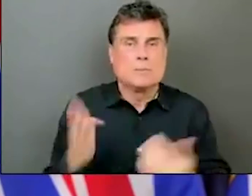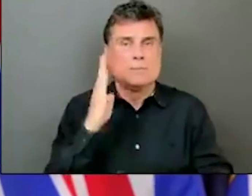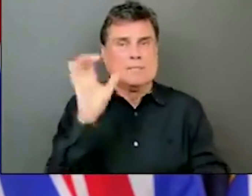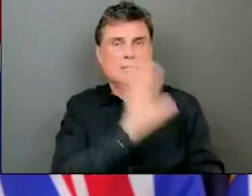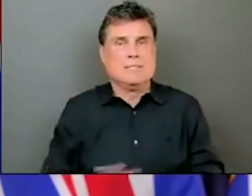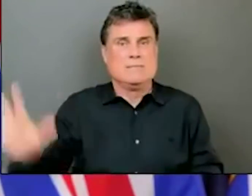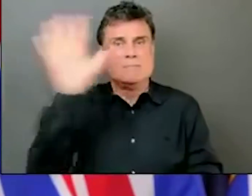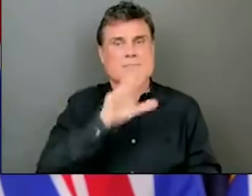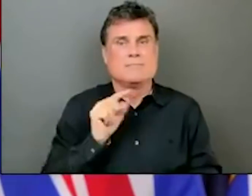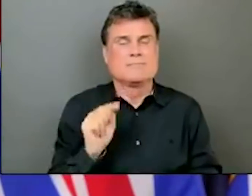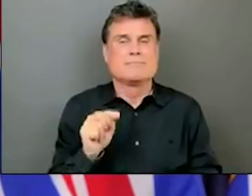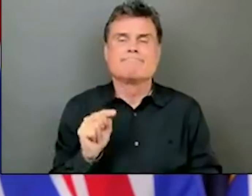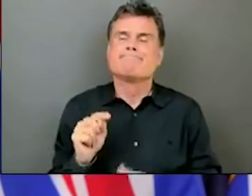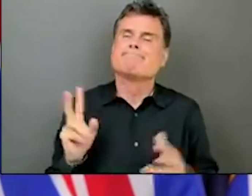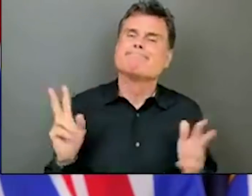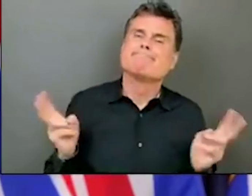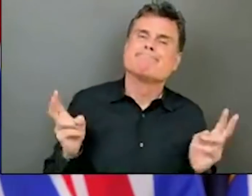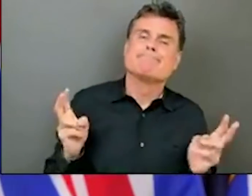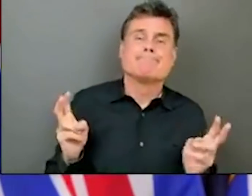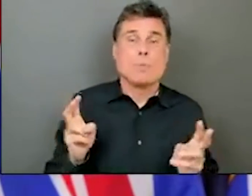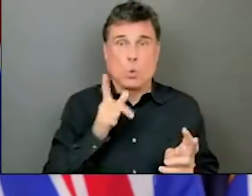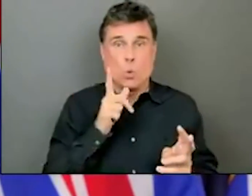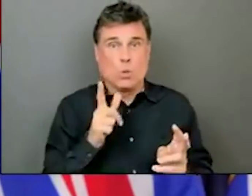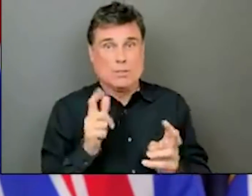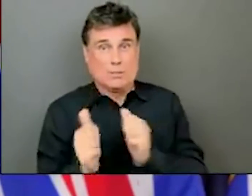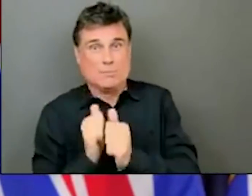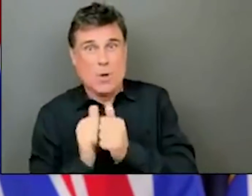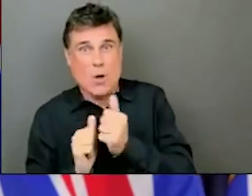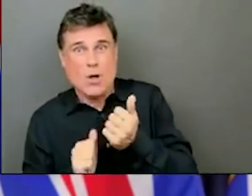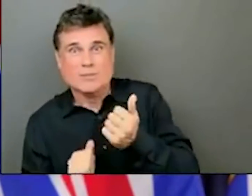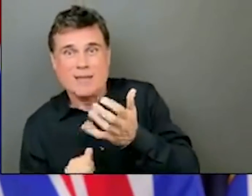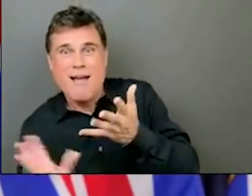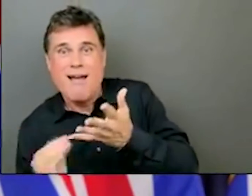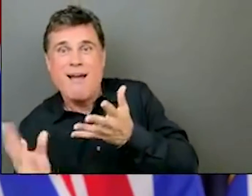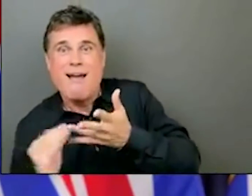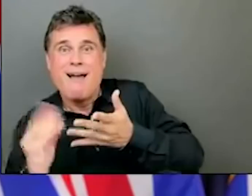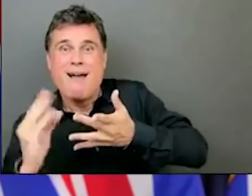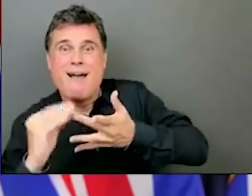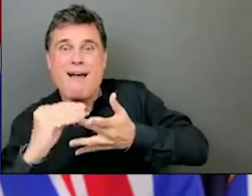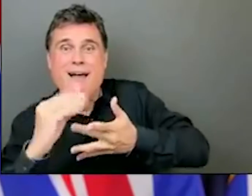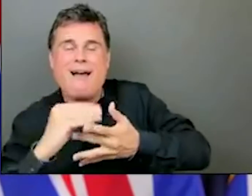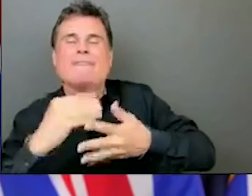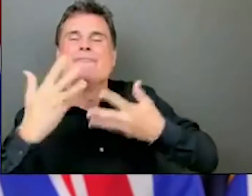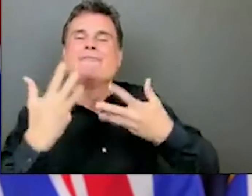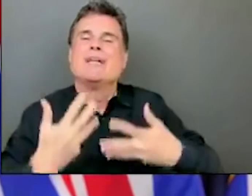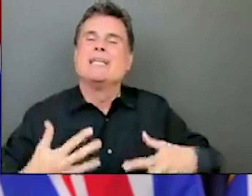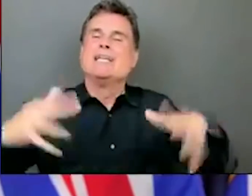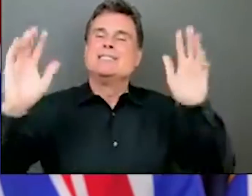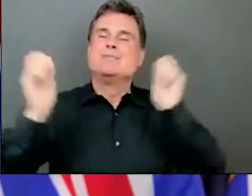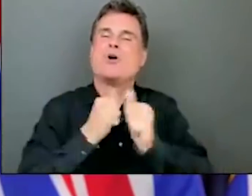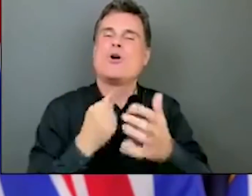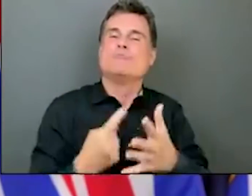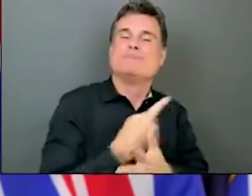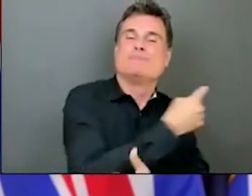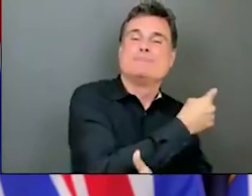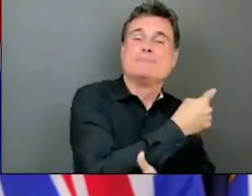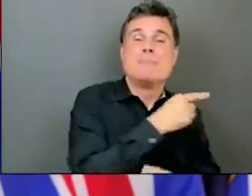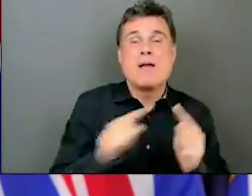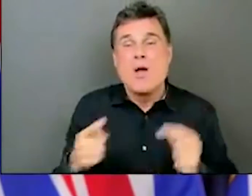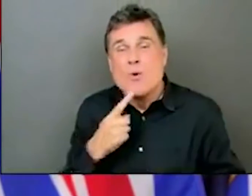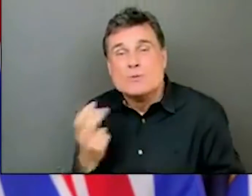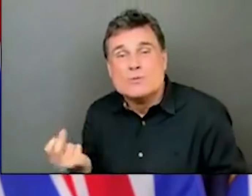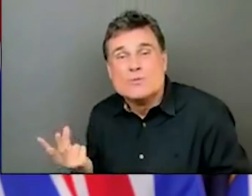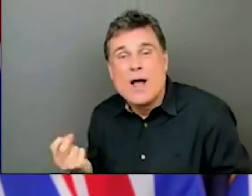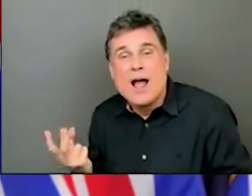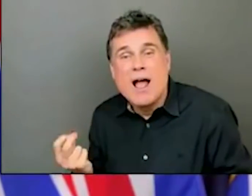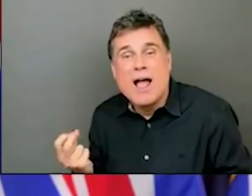involved in sports in BC, and a lot of people who sort of graduate from sports systems, whether it be 12-year-olds for little leagues or